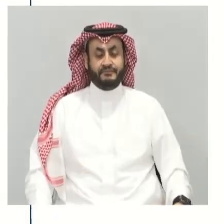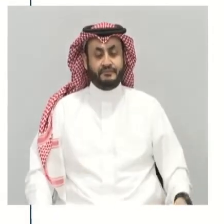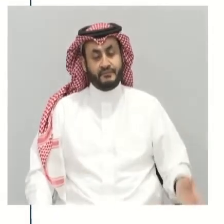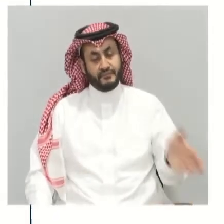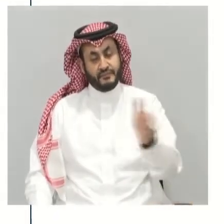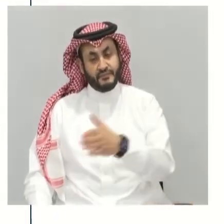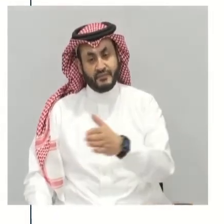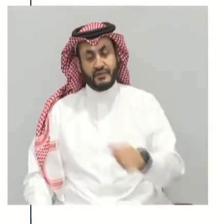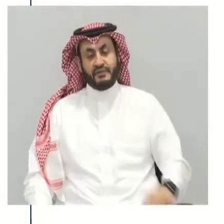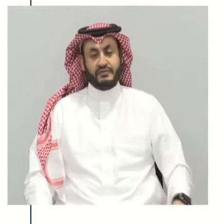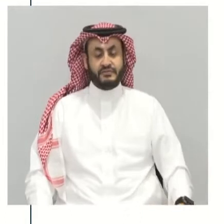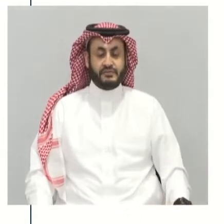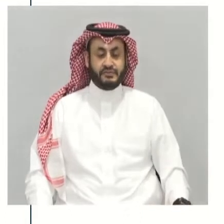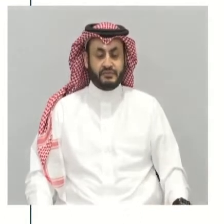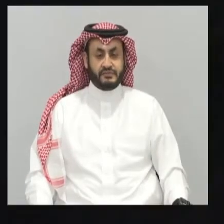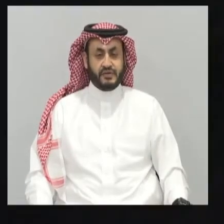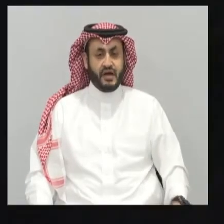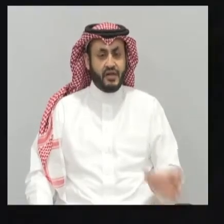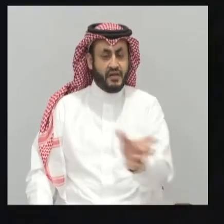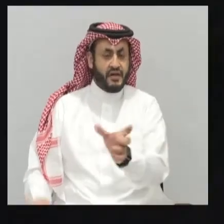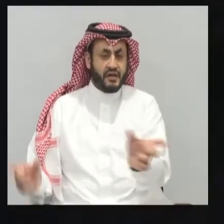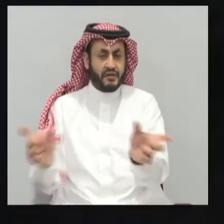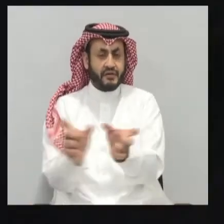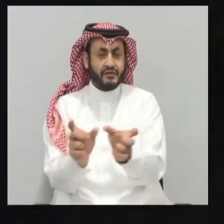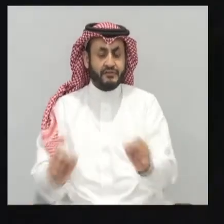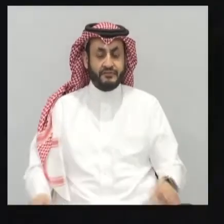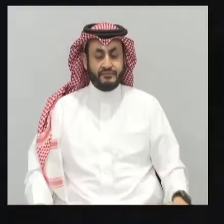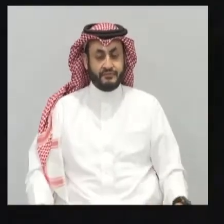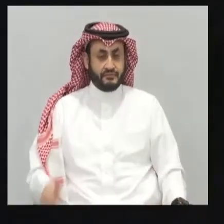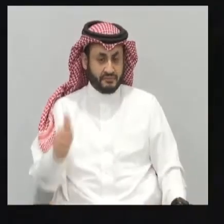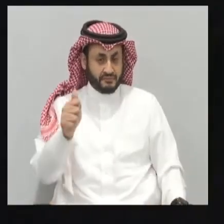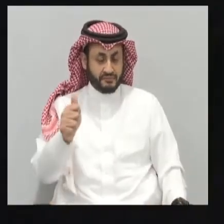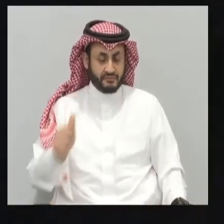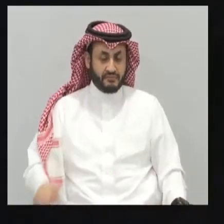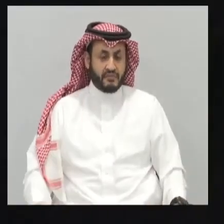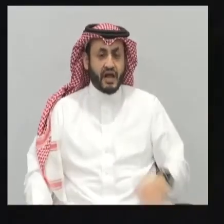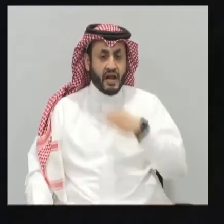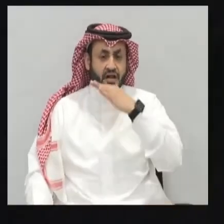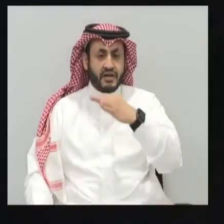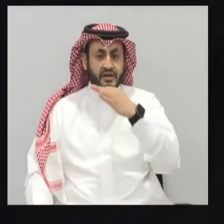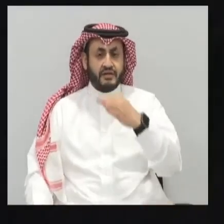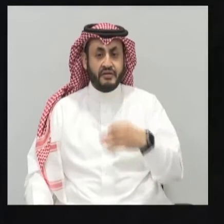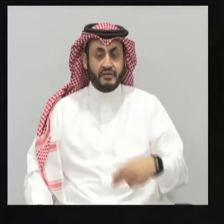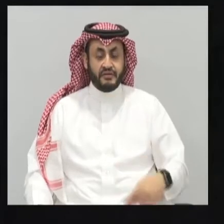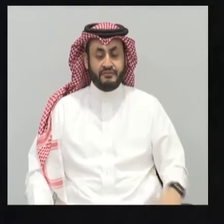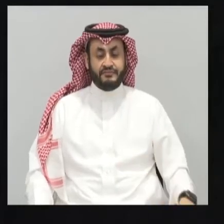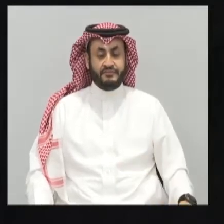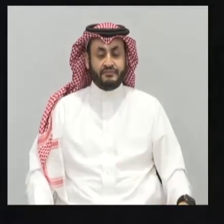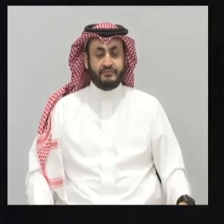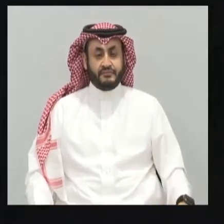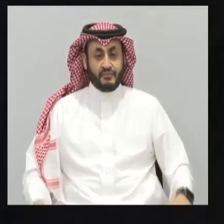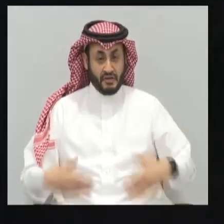Now, let's take a look at the meanings. So A here, to tell someone it's a good idea to